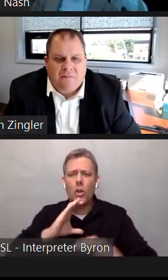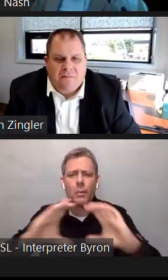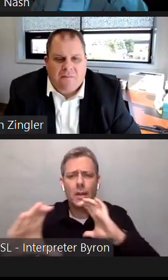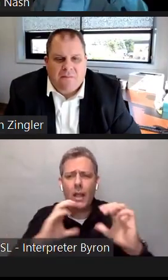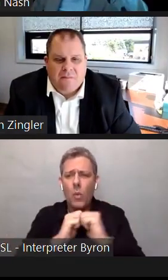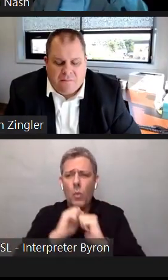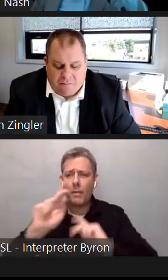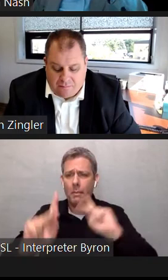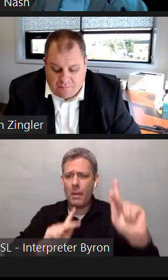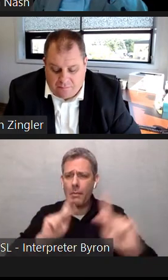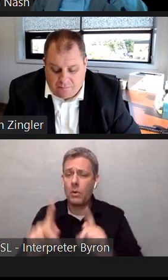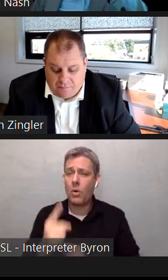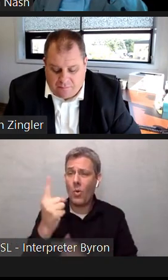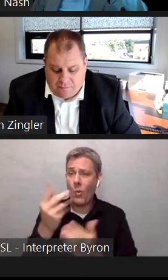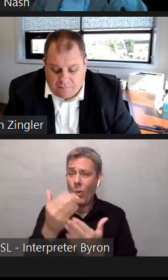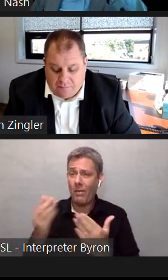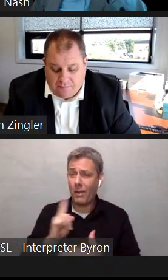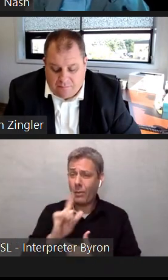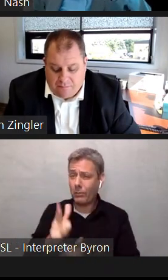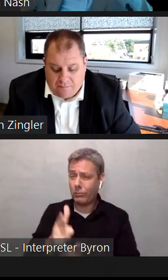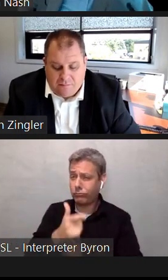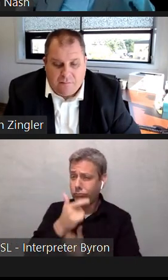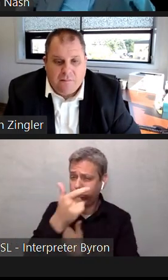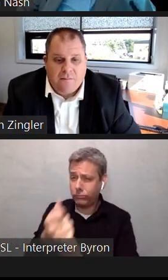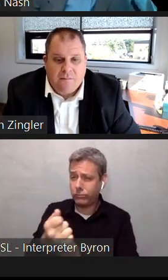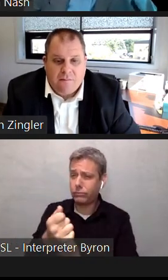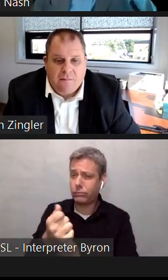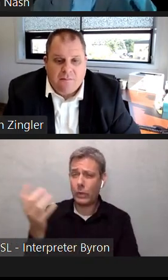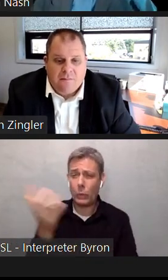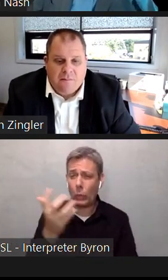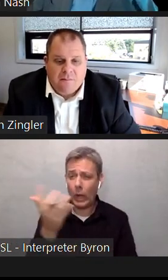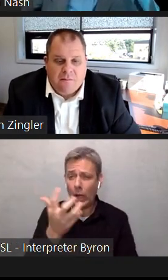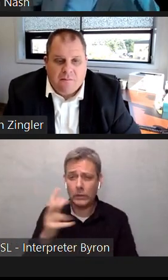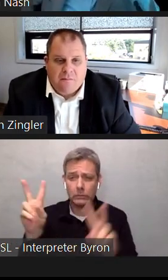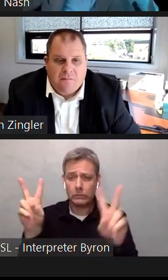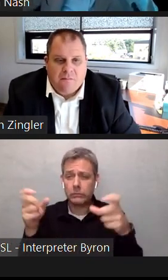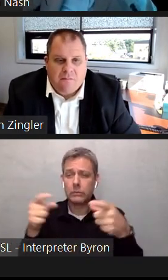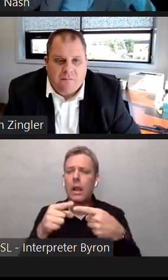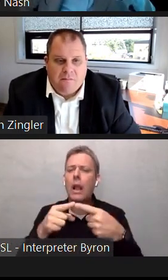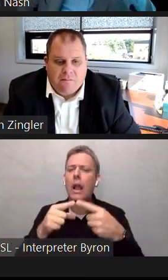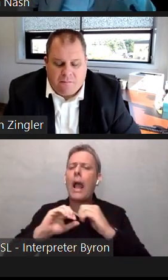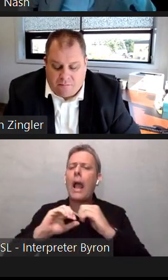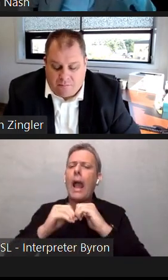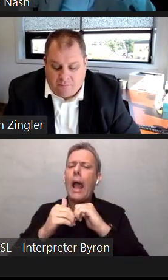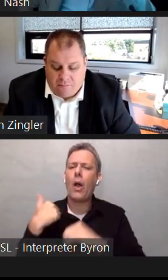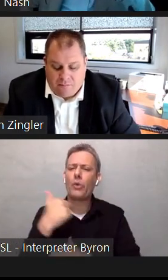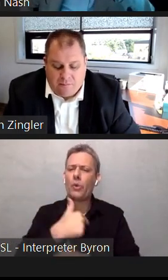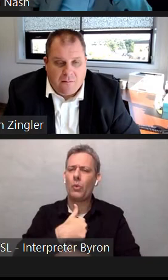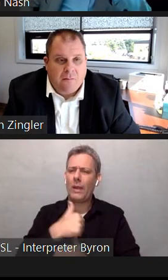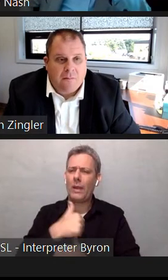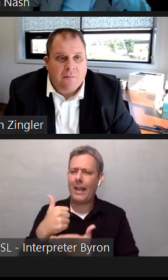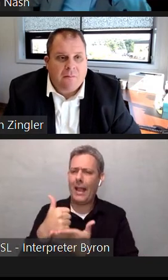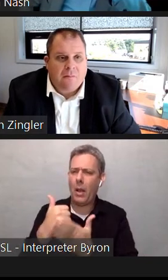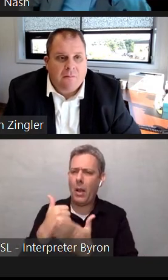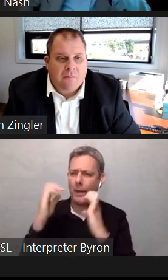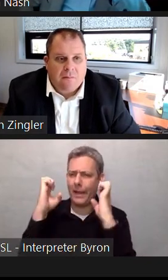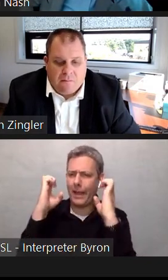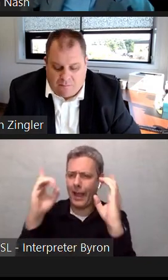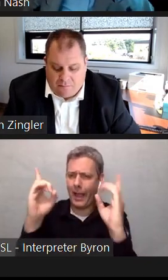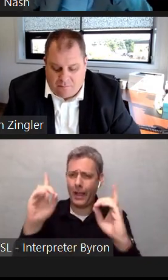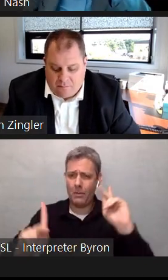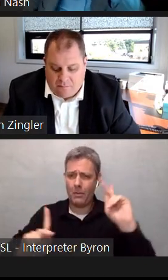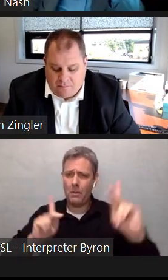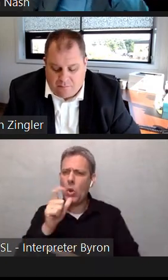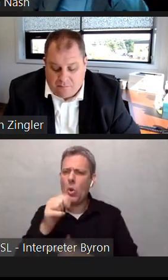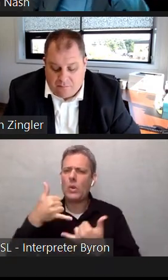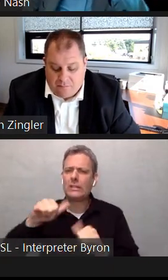interesting items that came up is how do we help educate people that are still on the fence.